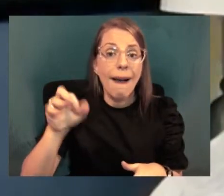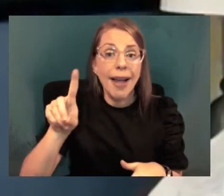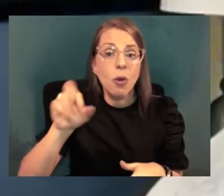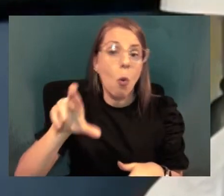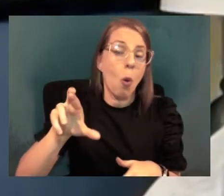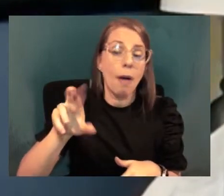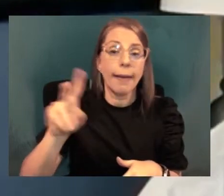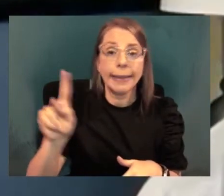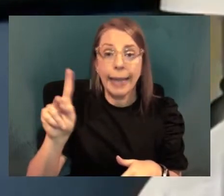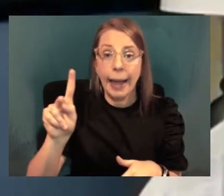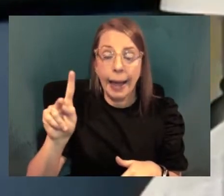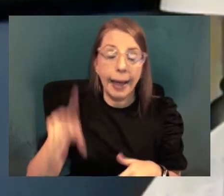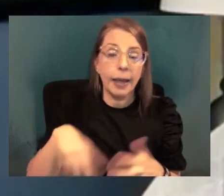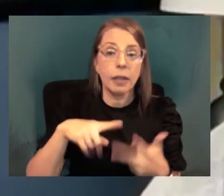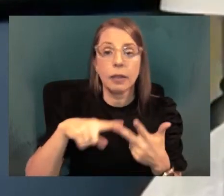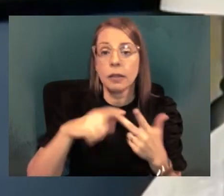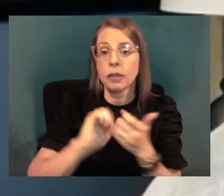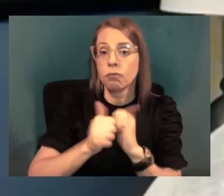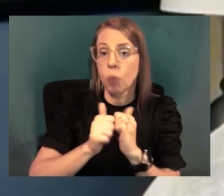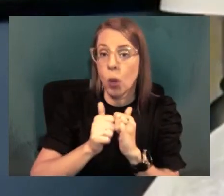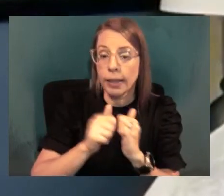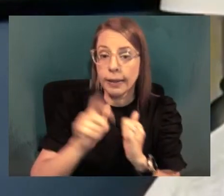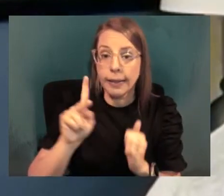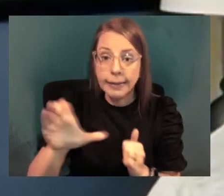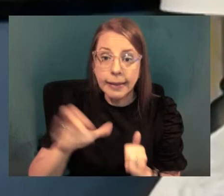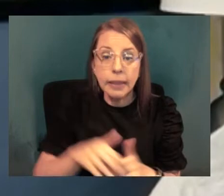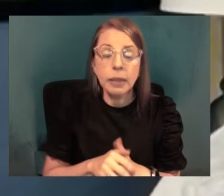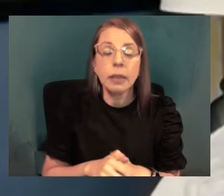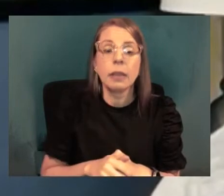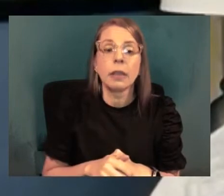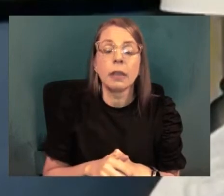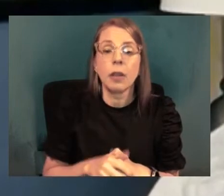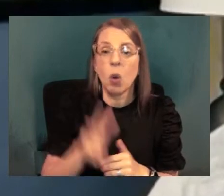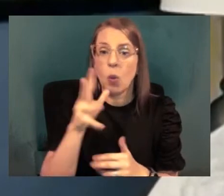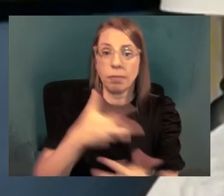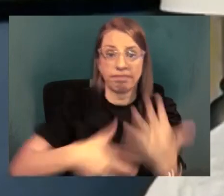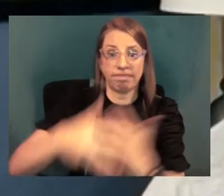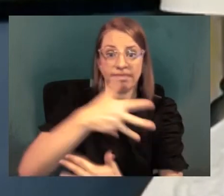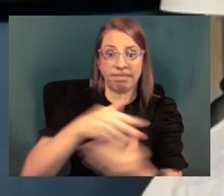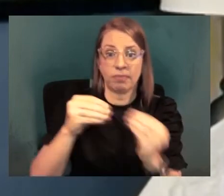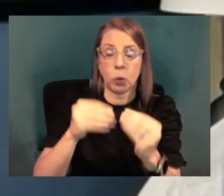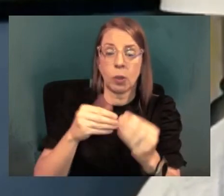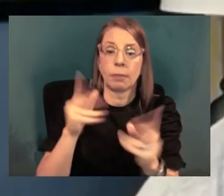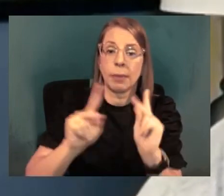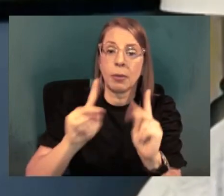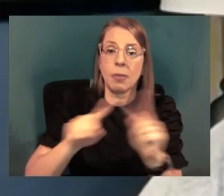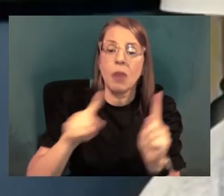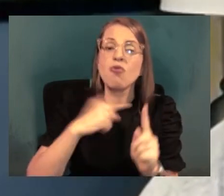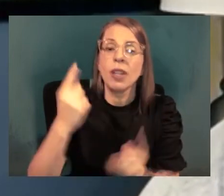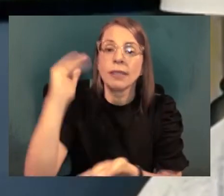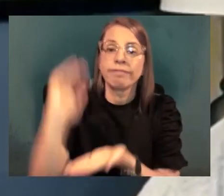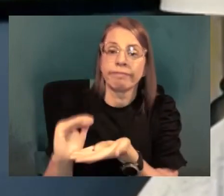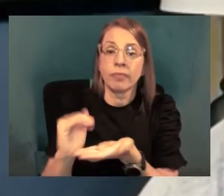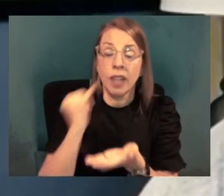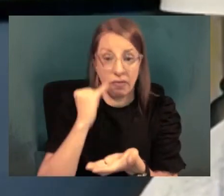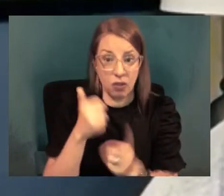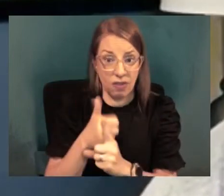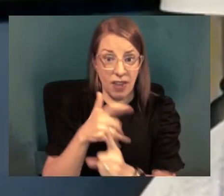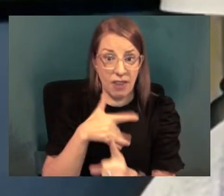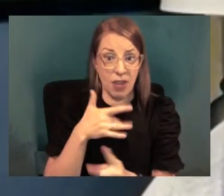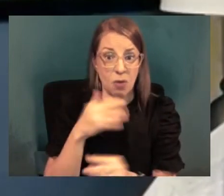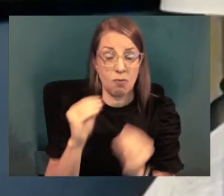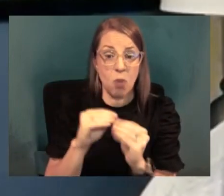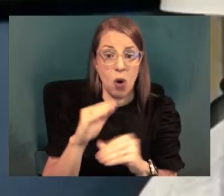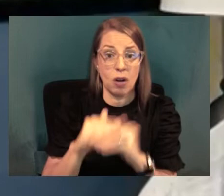or Sporting, you're going to be around more people, but it is much less risk. And again, if you feel more comfortable, then